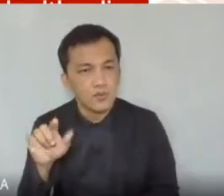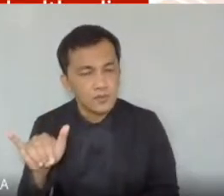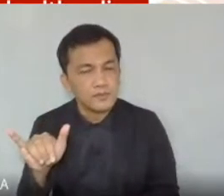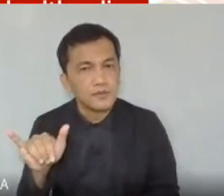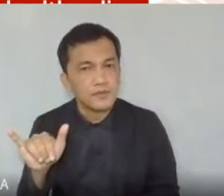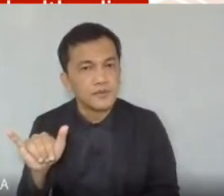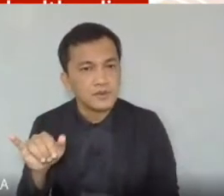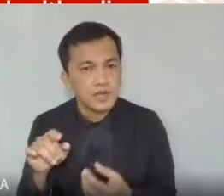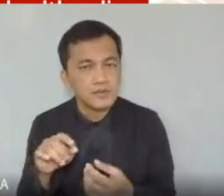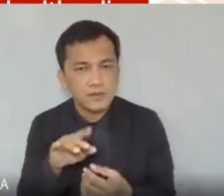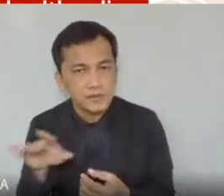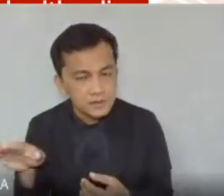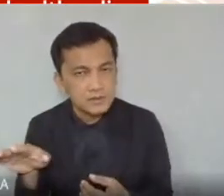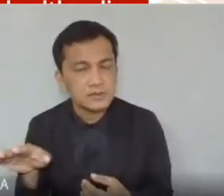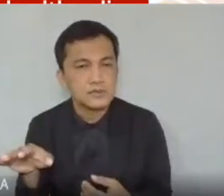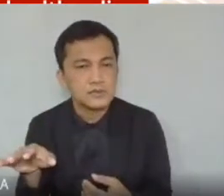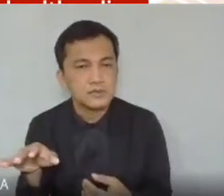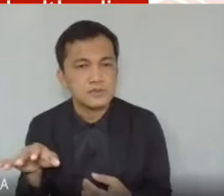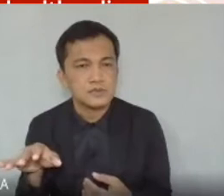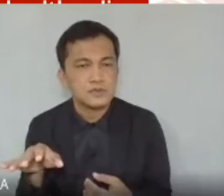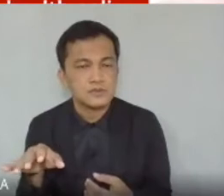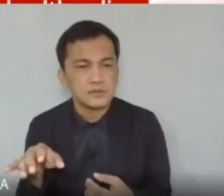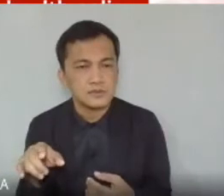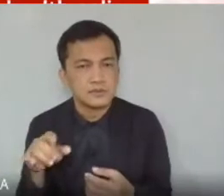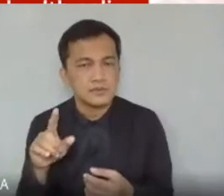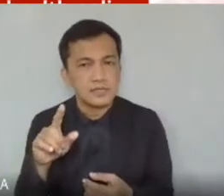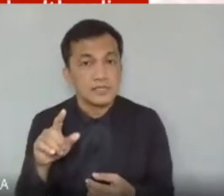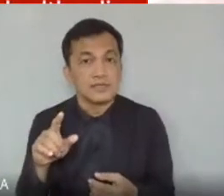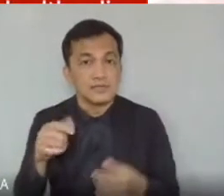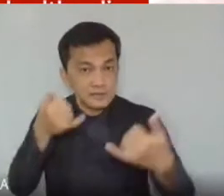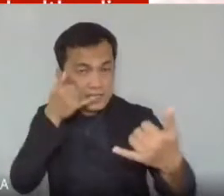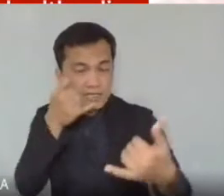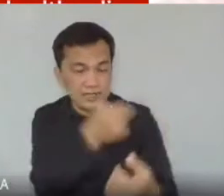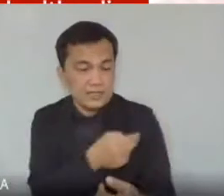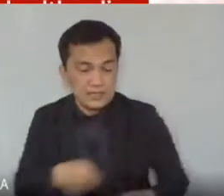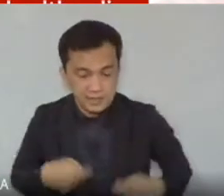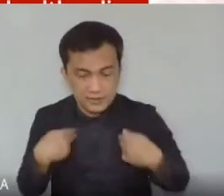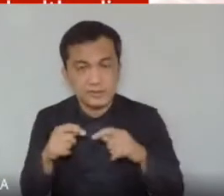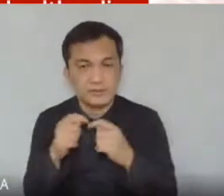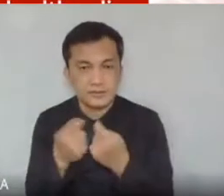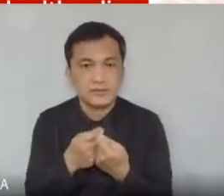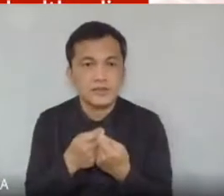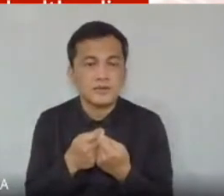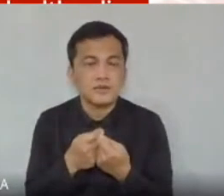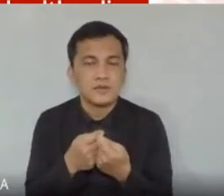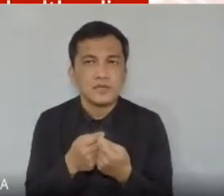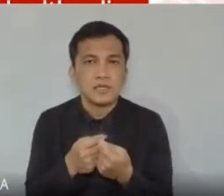Okay. Kailangan natin, marami po kayong mga tanong. Thank you very much. We will try to